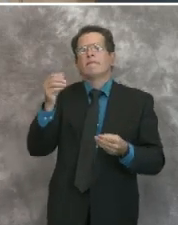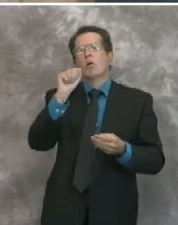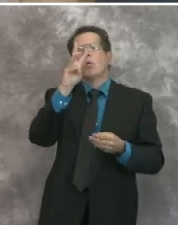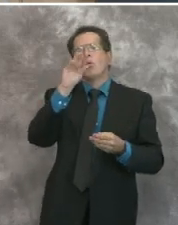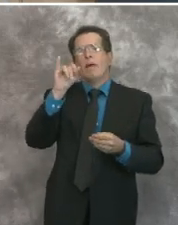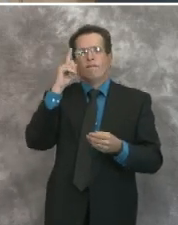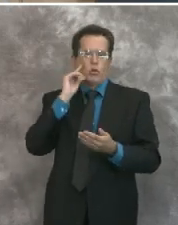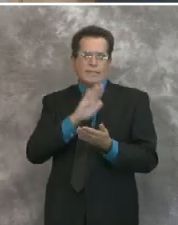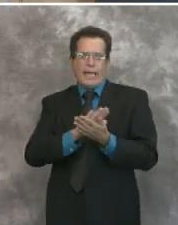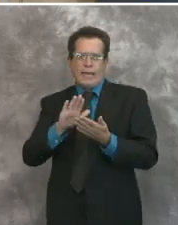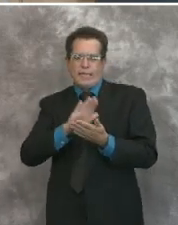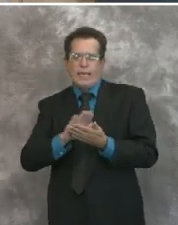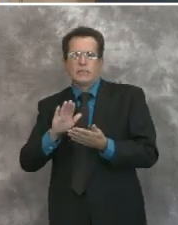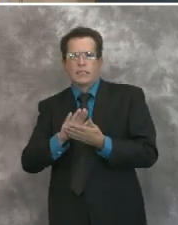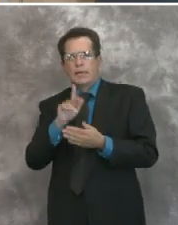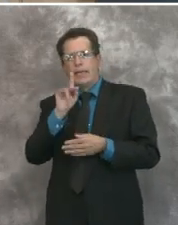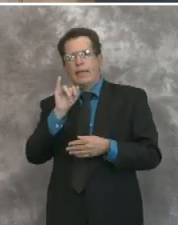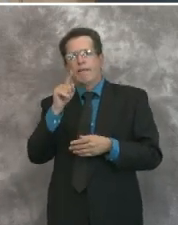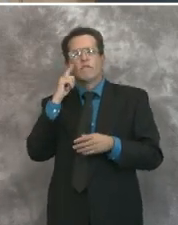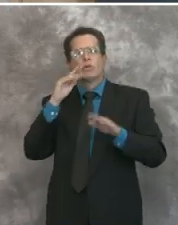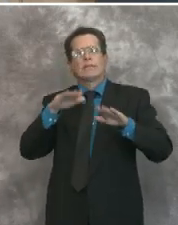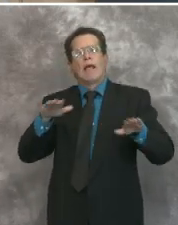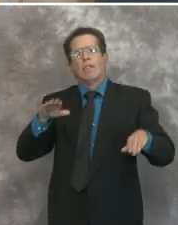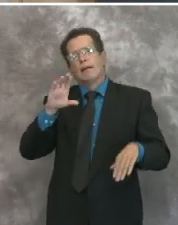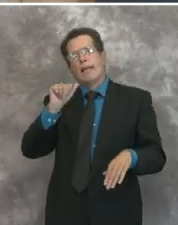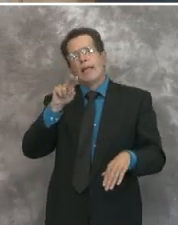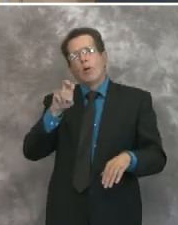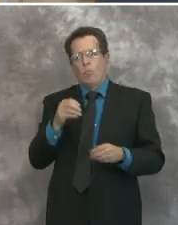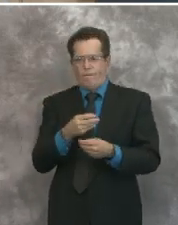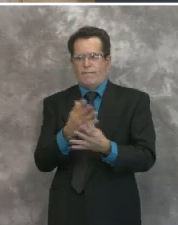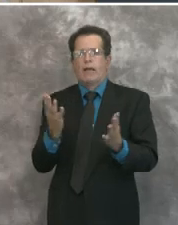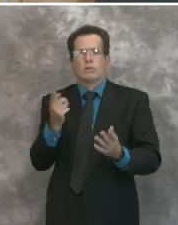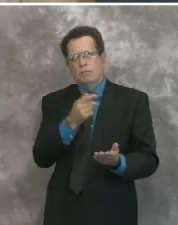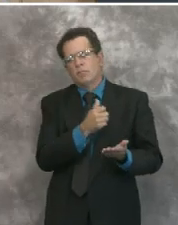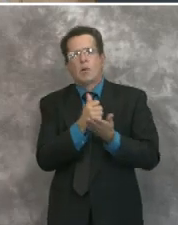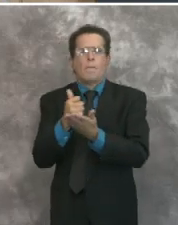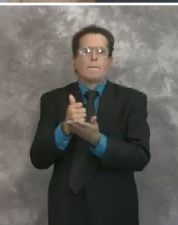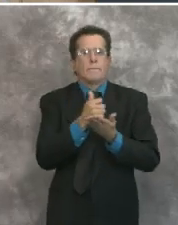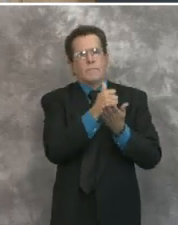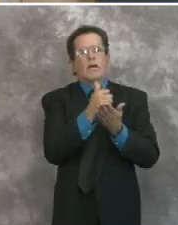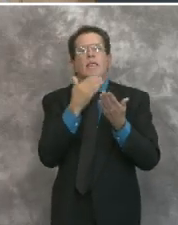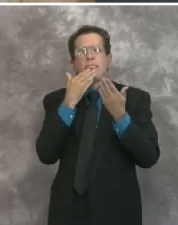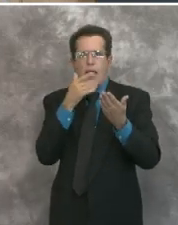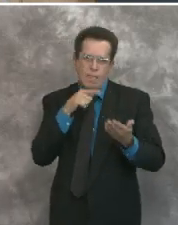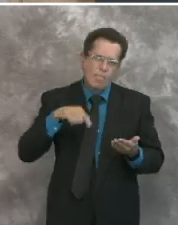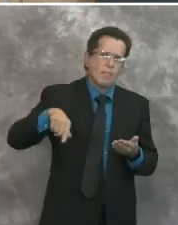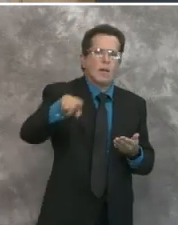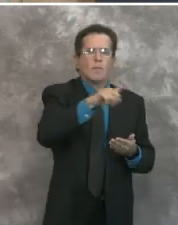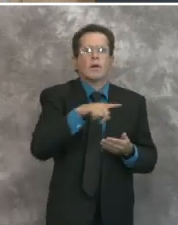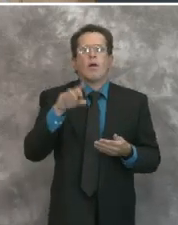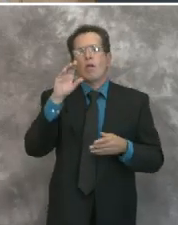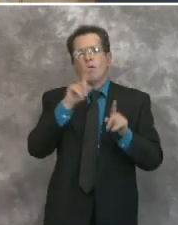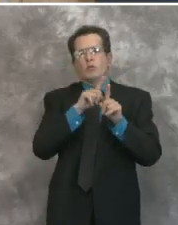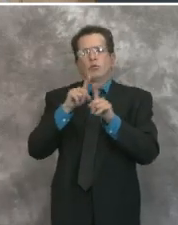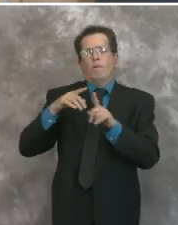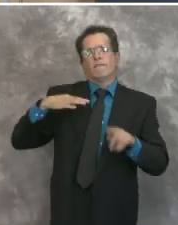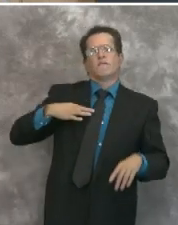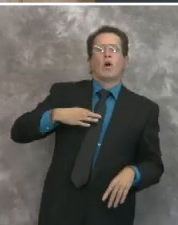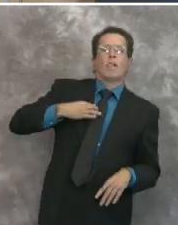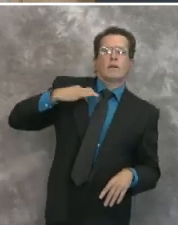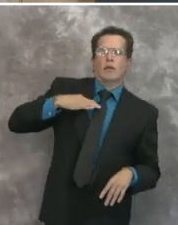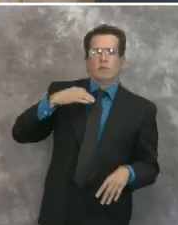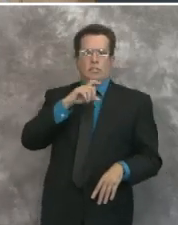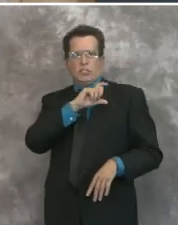to child care providers. I want to thank them for helping the community. I also want to highlight our volunteers at both